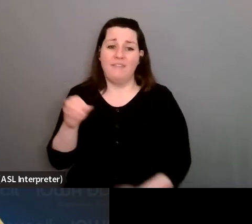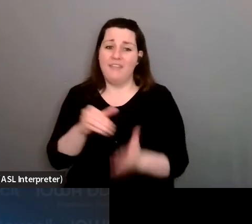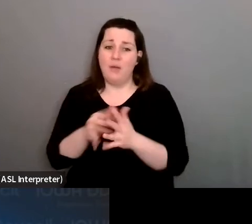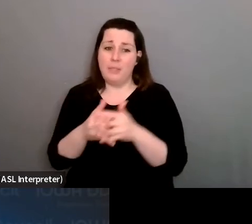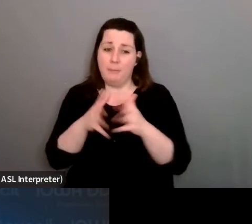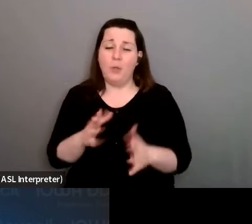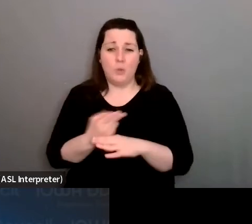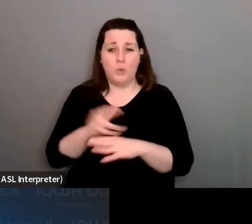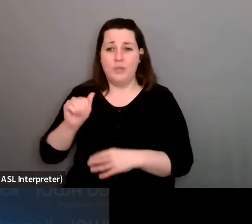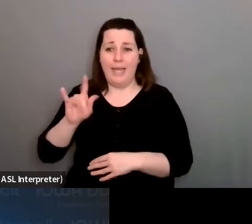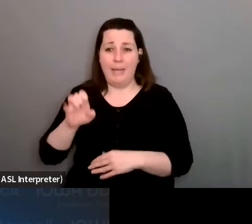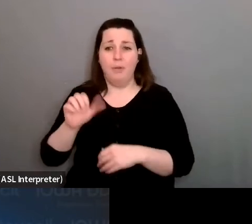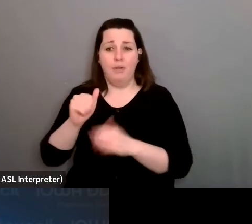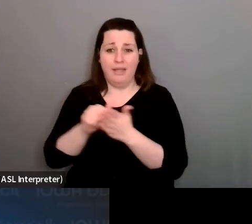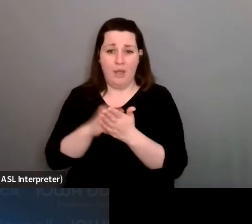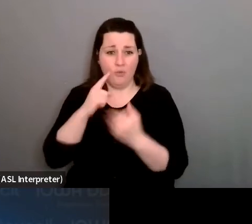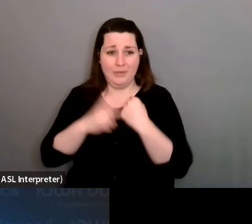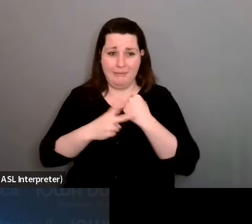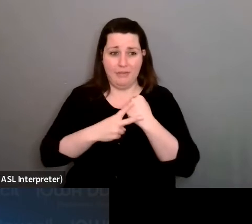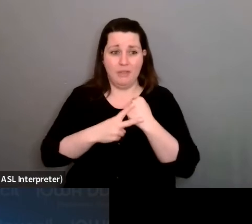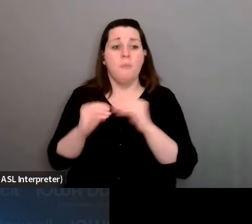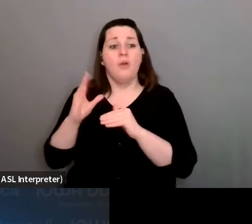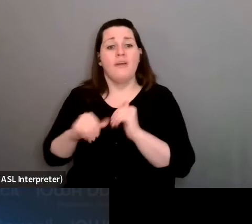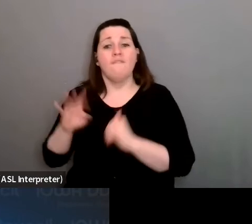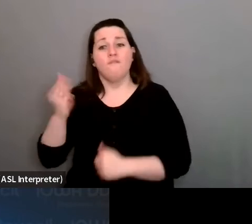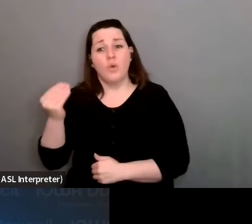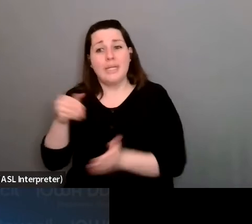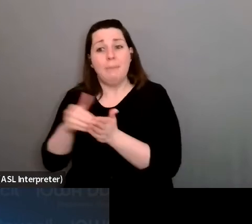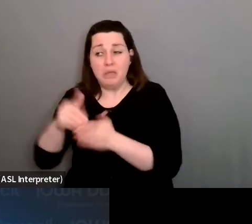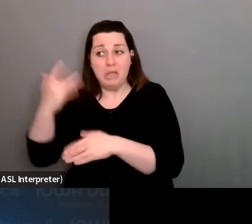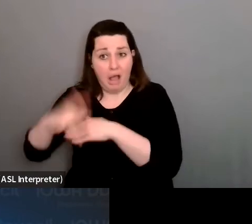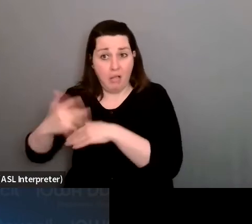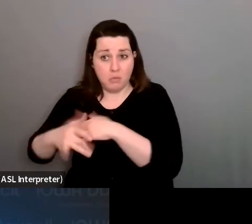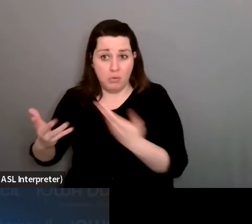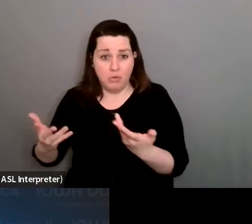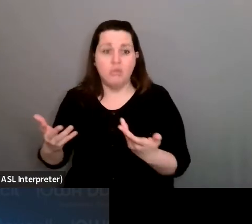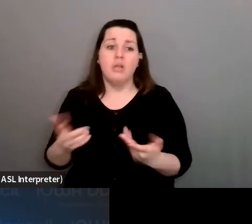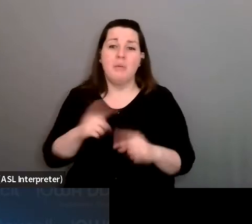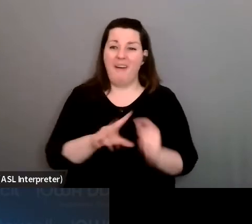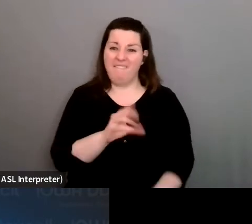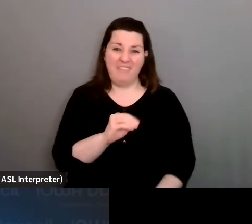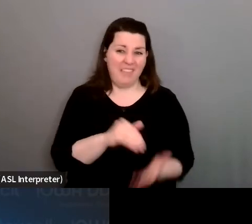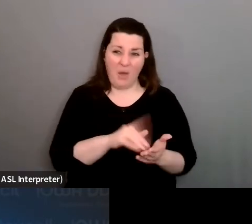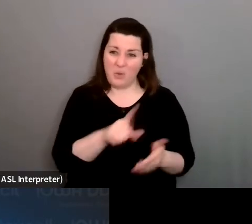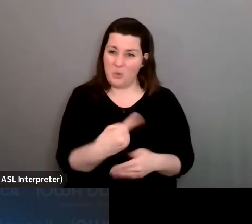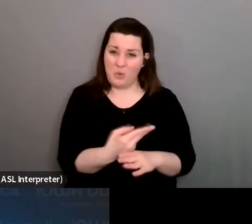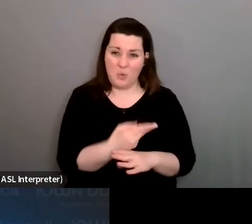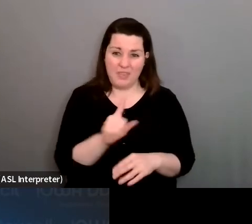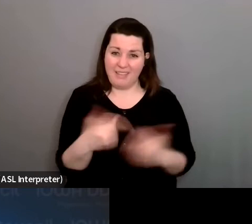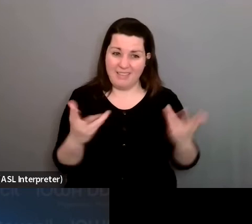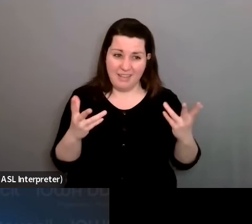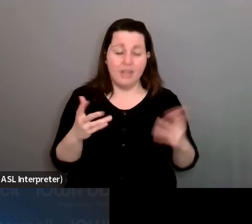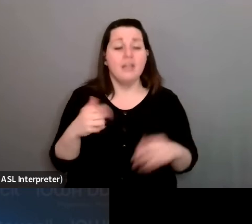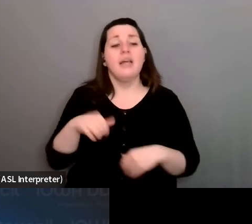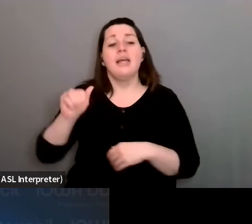accounts to save. And more than 14 million are eligible. An ABLE account is a savings plan